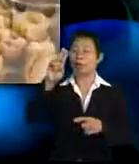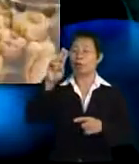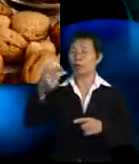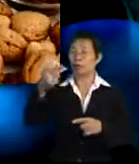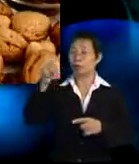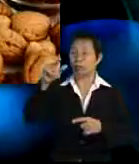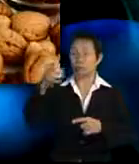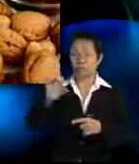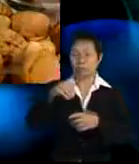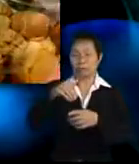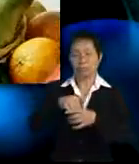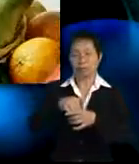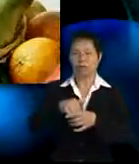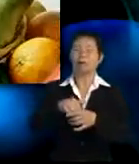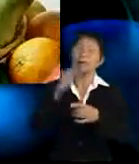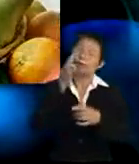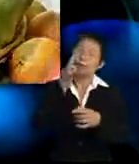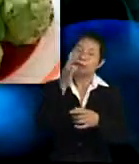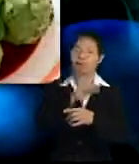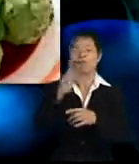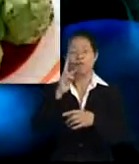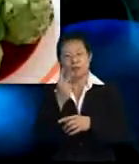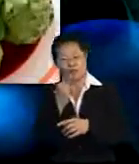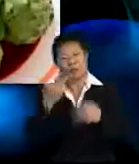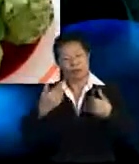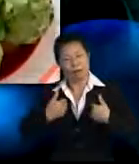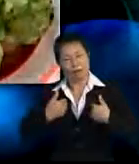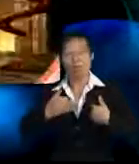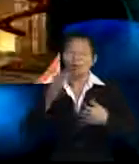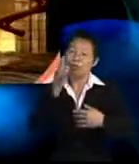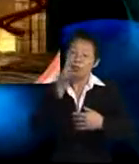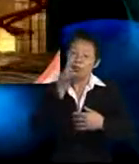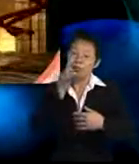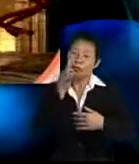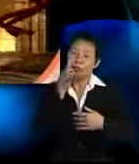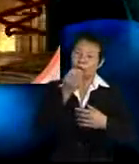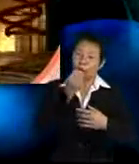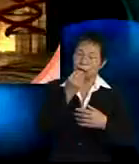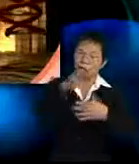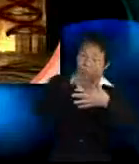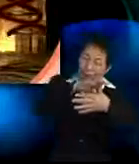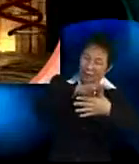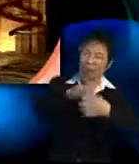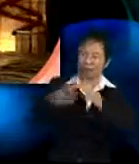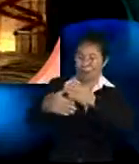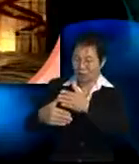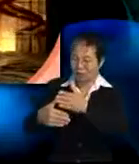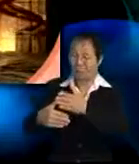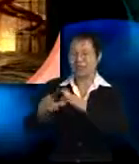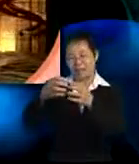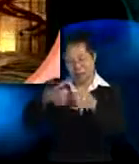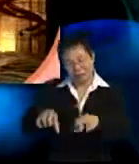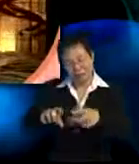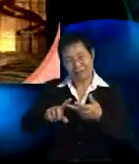found in nuts and fruits and vegetables. Foods such as meat, fish,